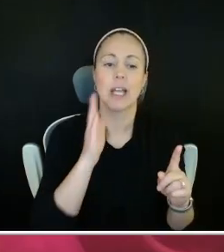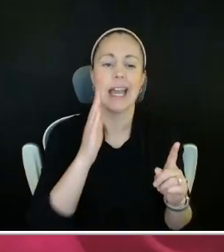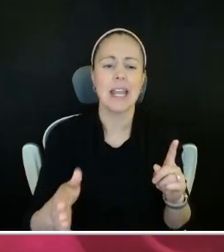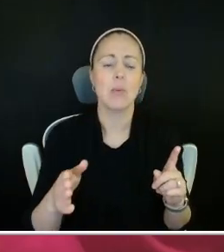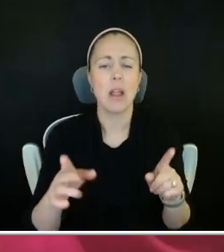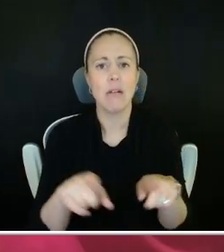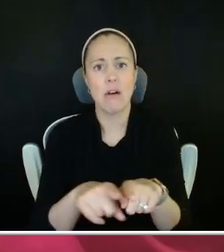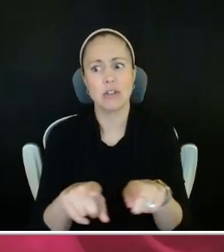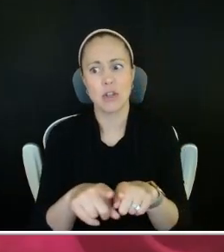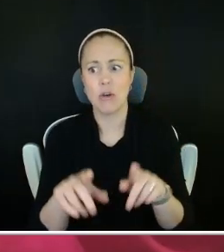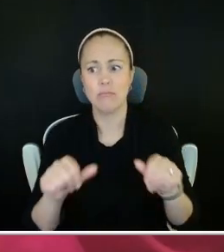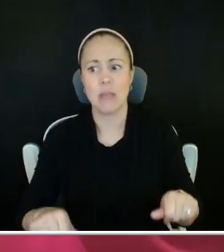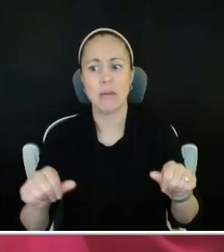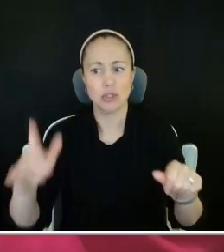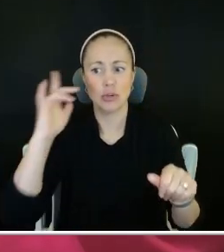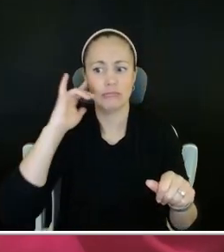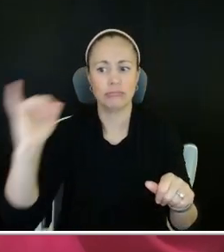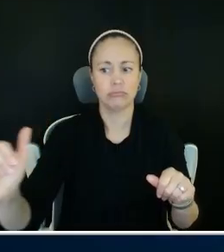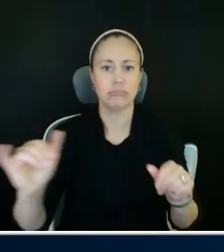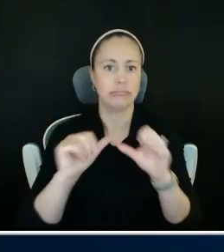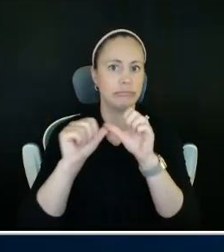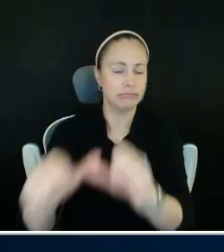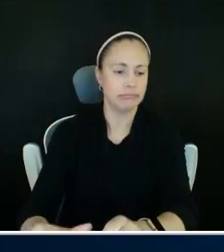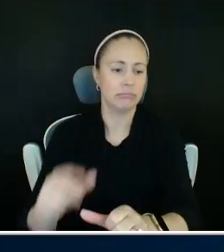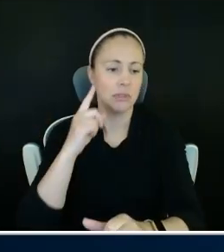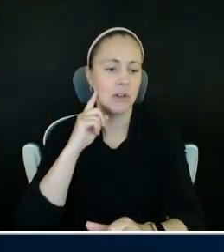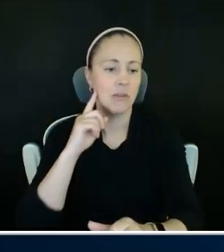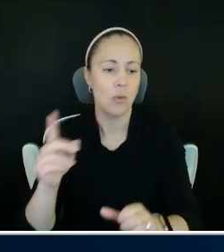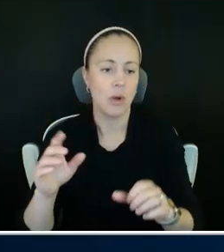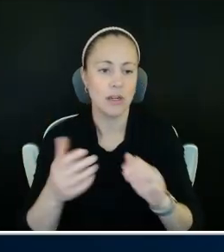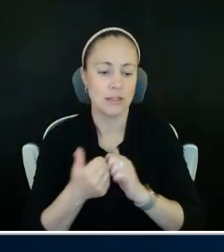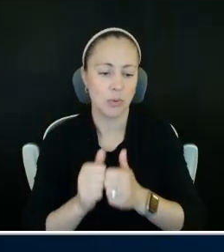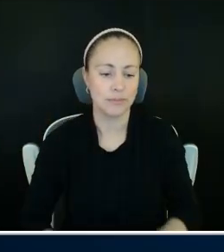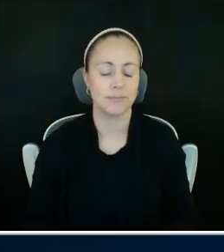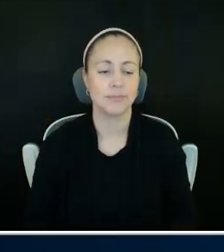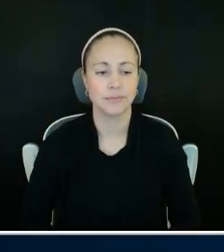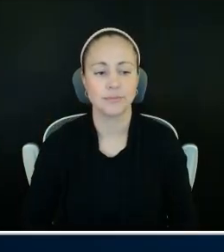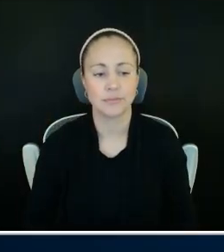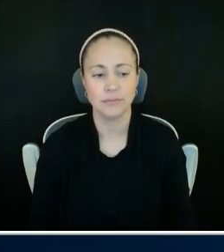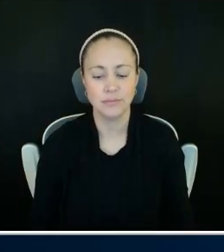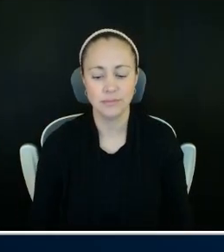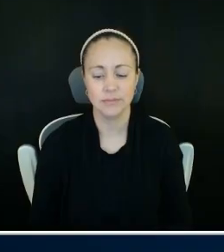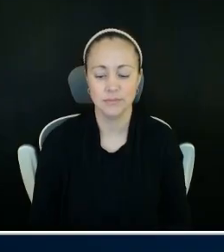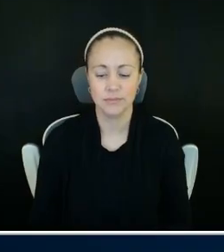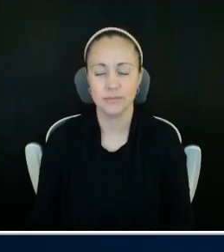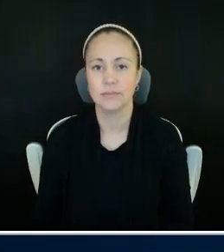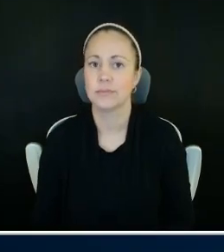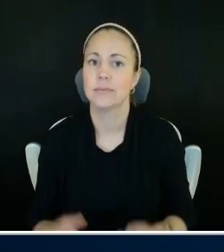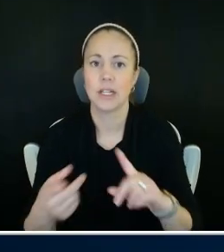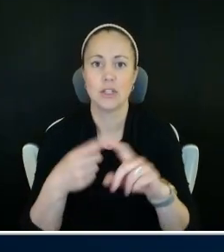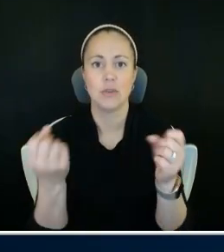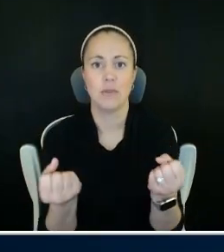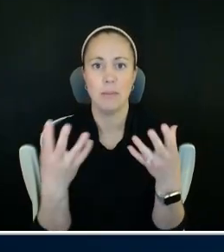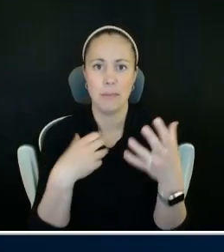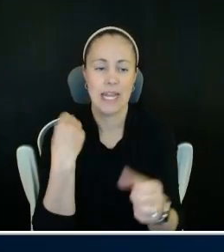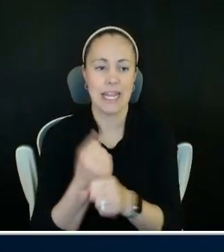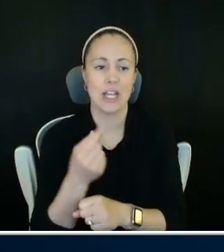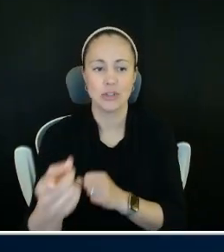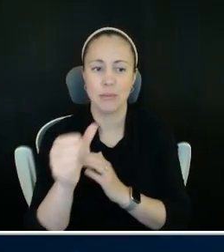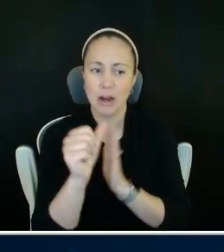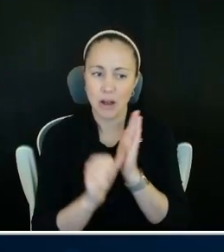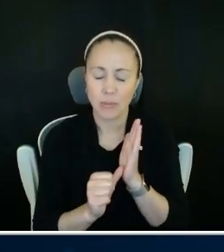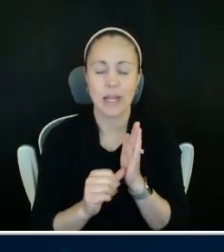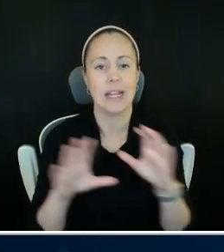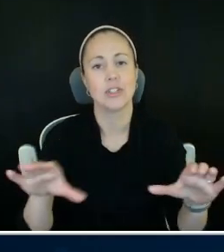they need to perform the sport. So from all the years that you've been doing this and you've been operating on athletes, what do you think is the